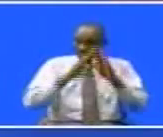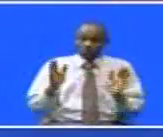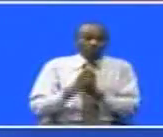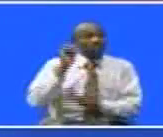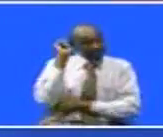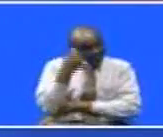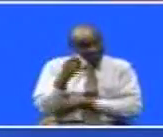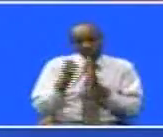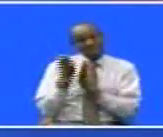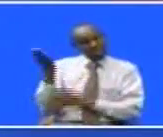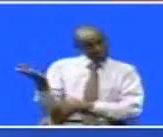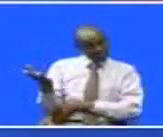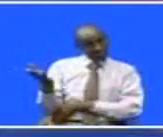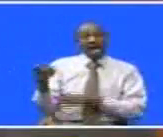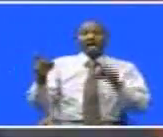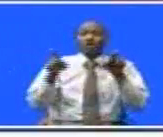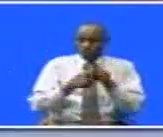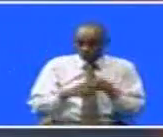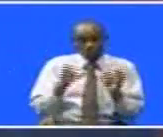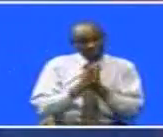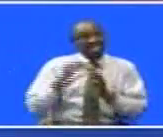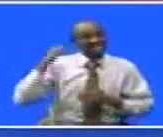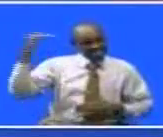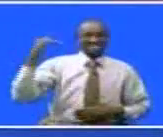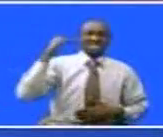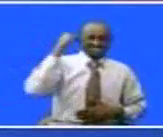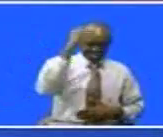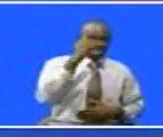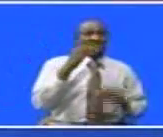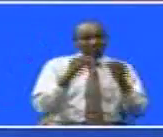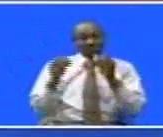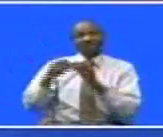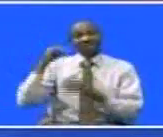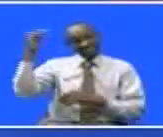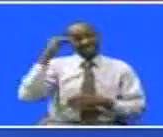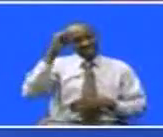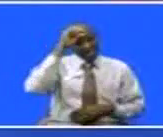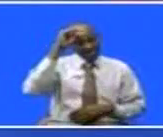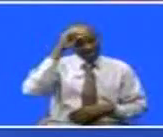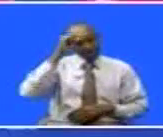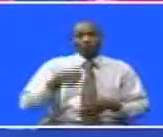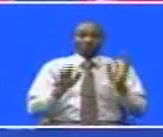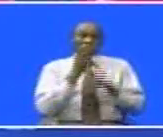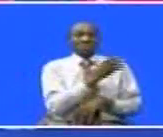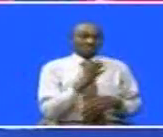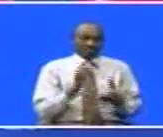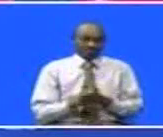President, as well as other senior, meet other senior government officials.